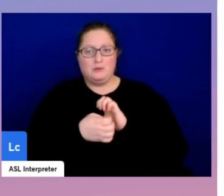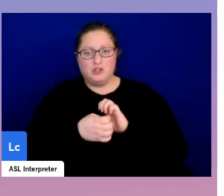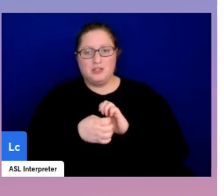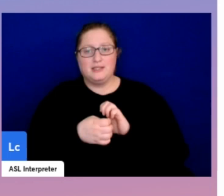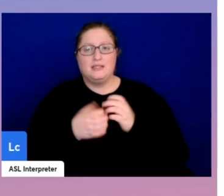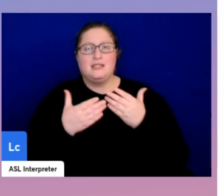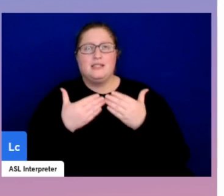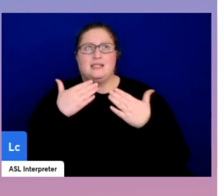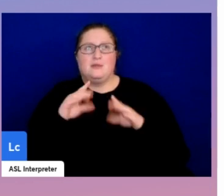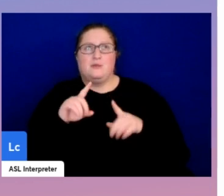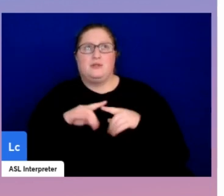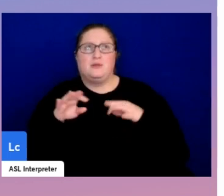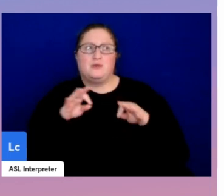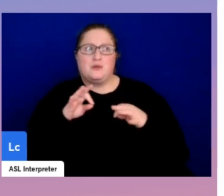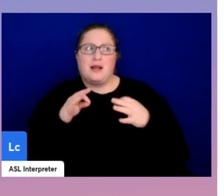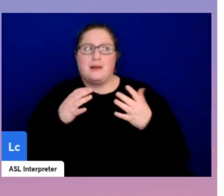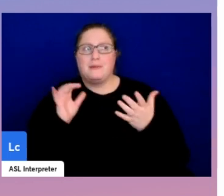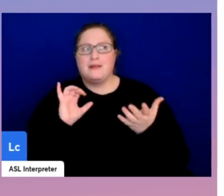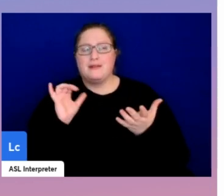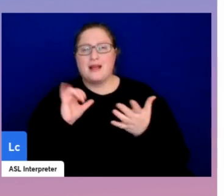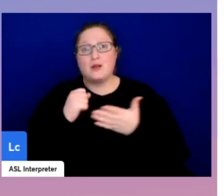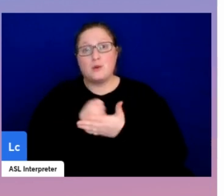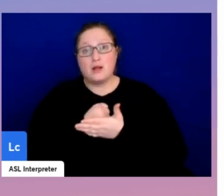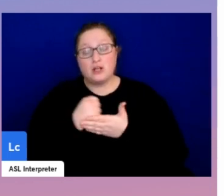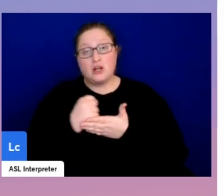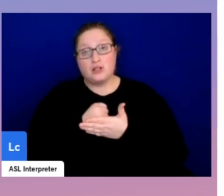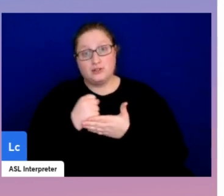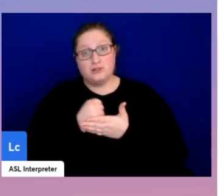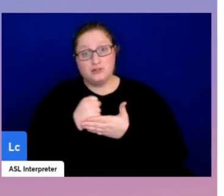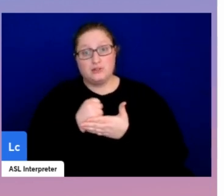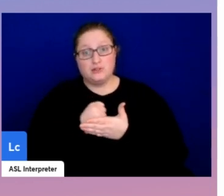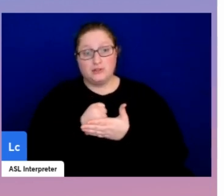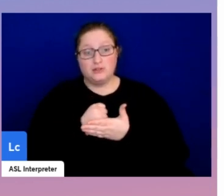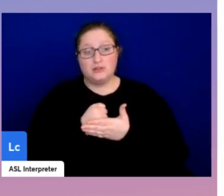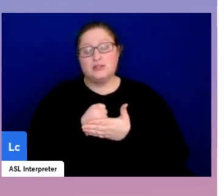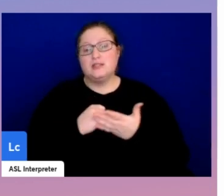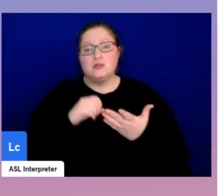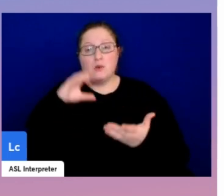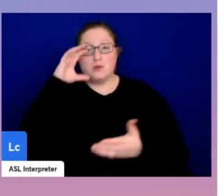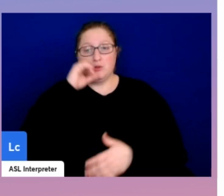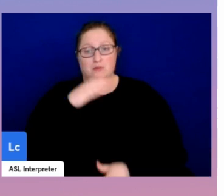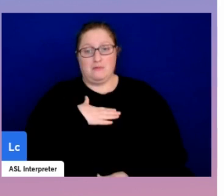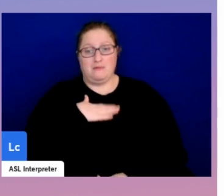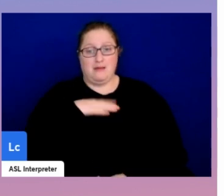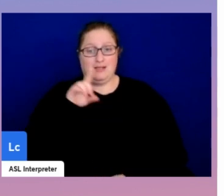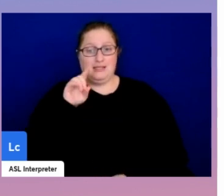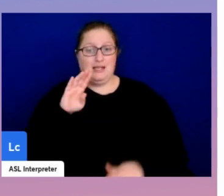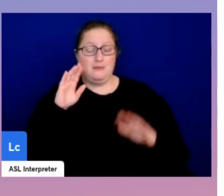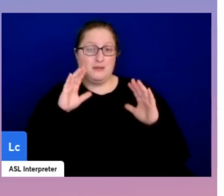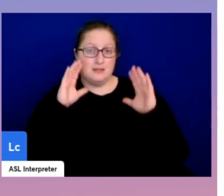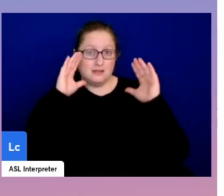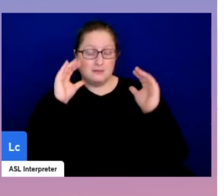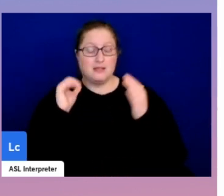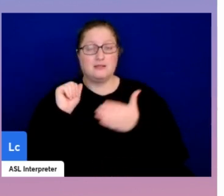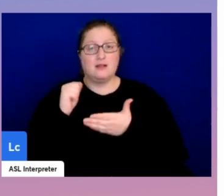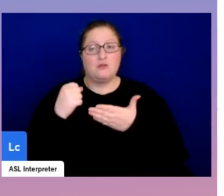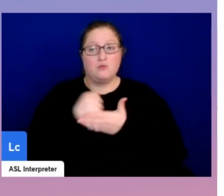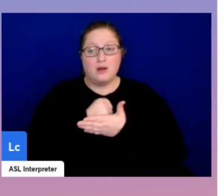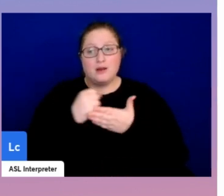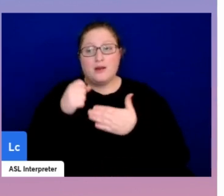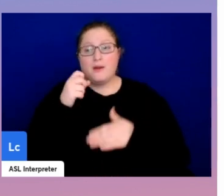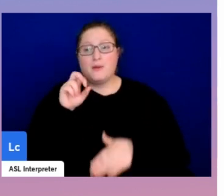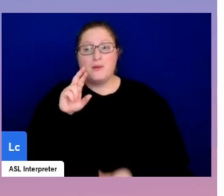easiest way to describe this is an example of a credit card. So let's assume that my database expects a credit card or